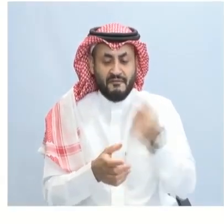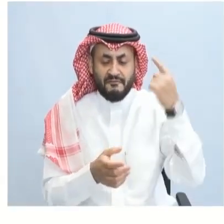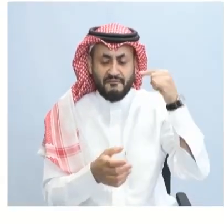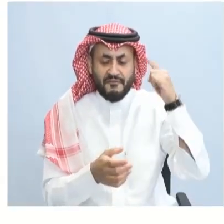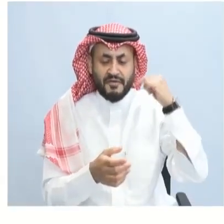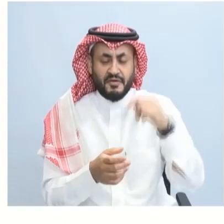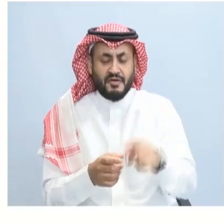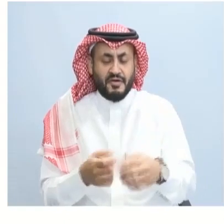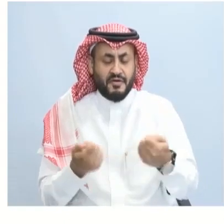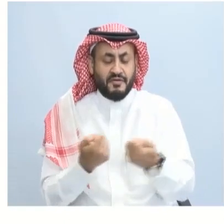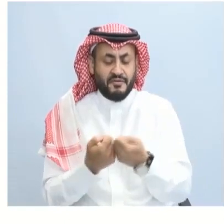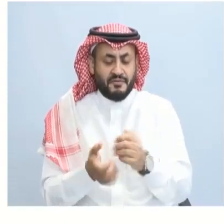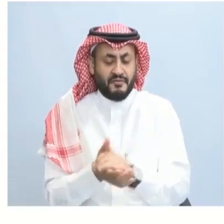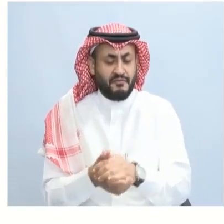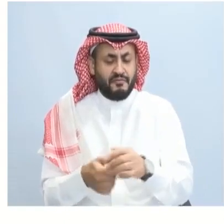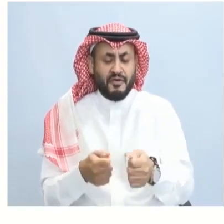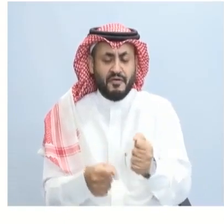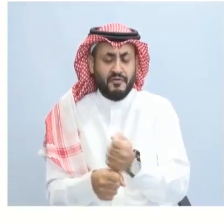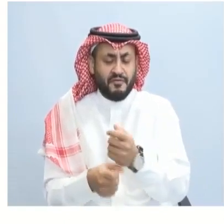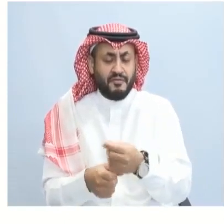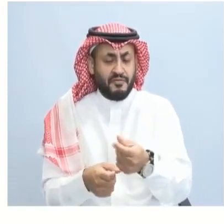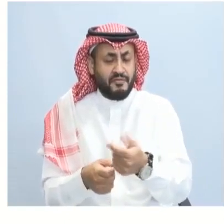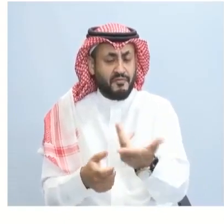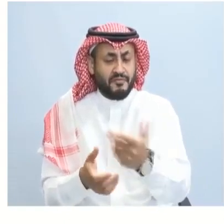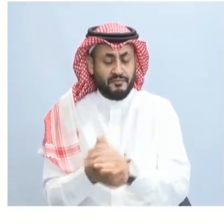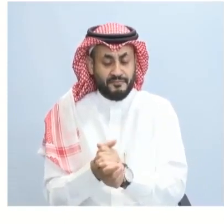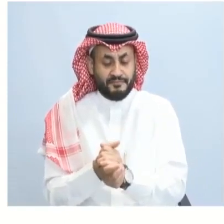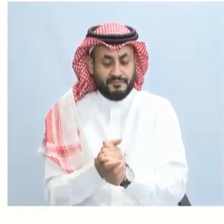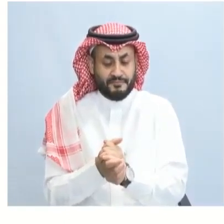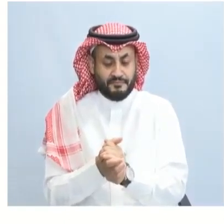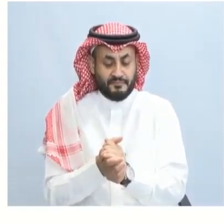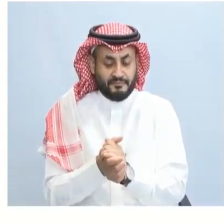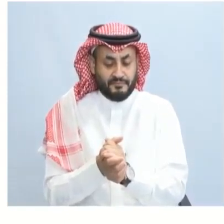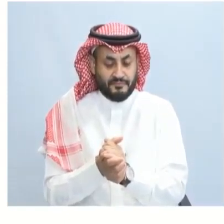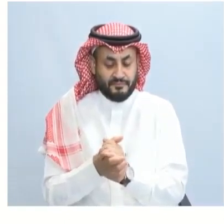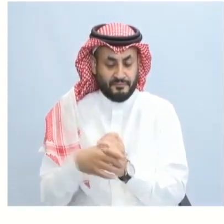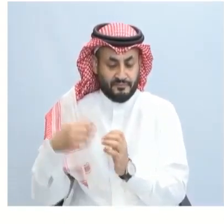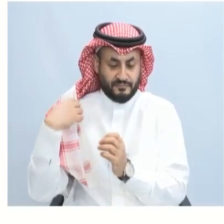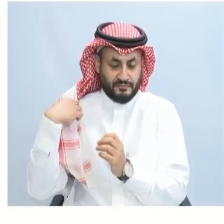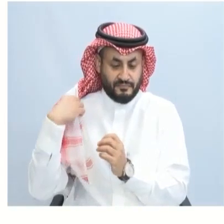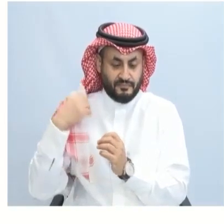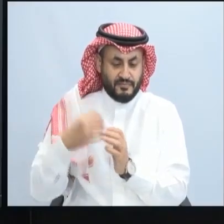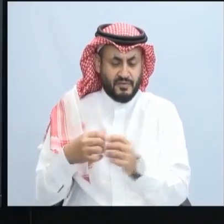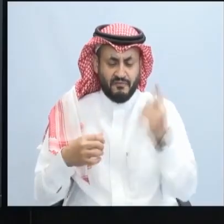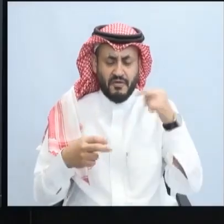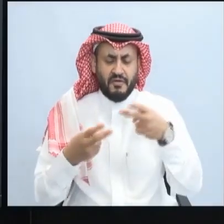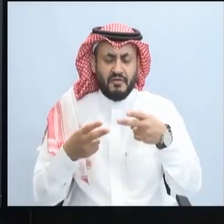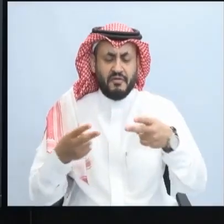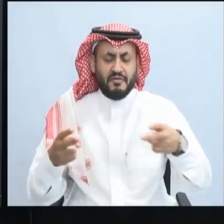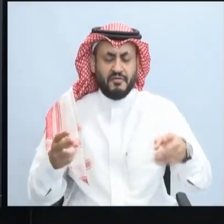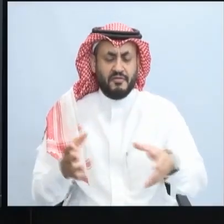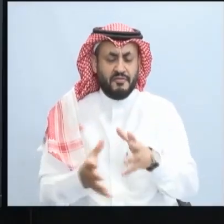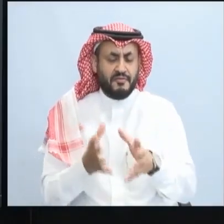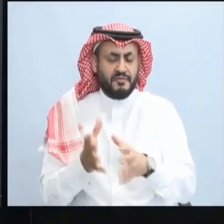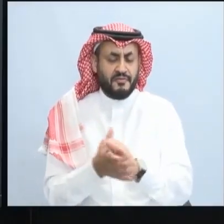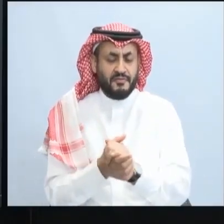imagine with me, what would you do with that amount of money? Now you can think about different things.